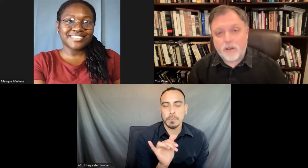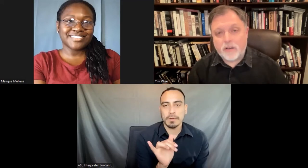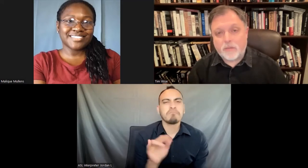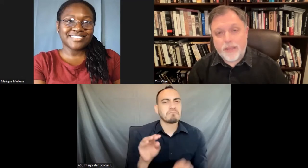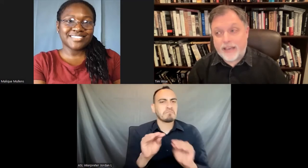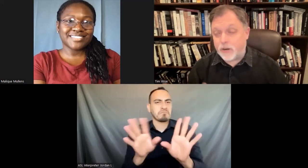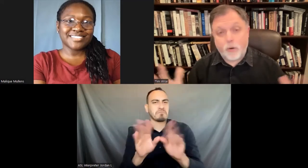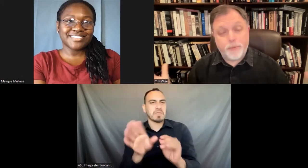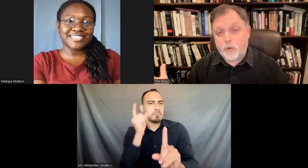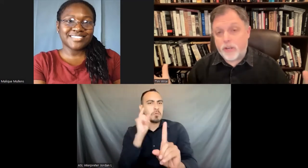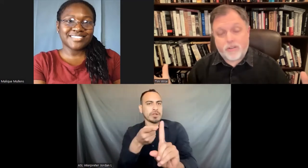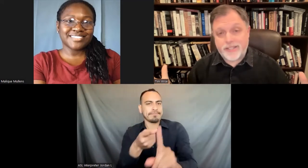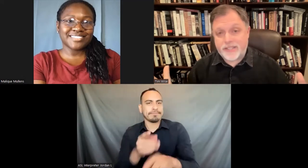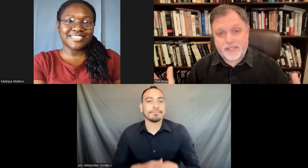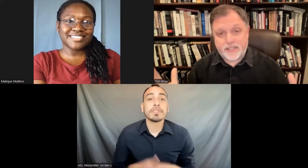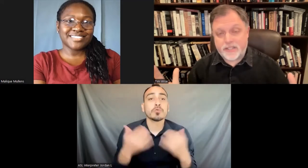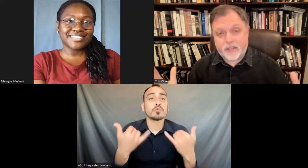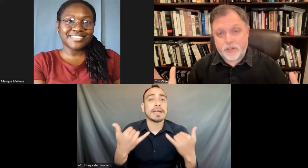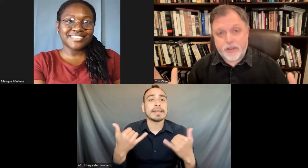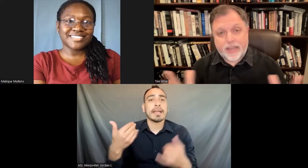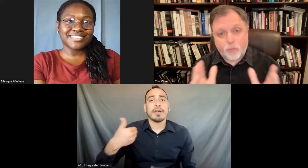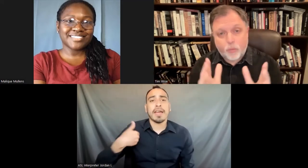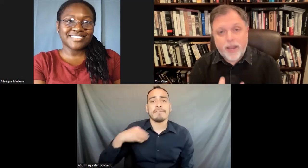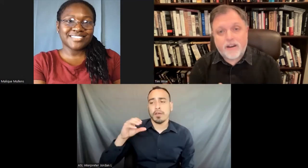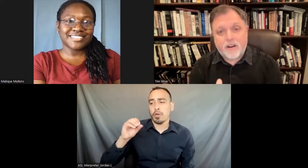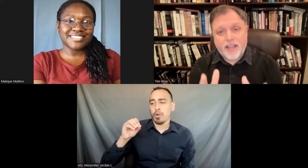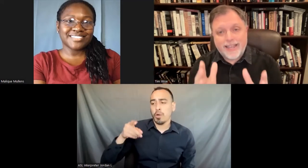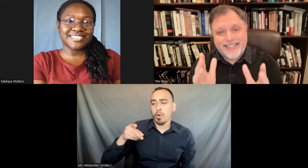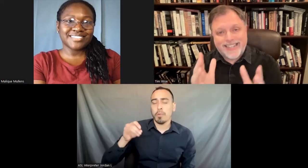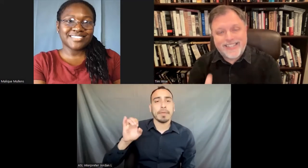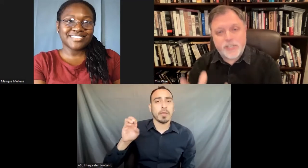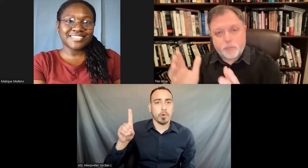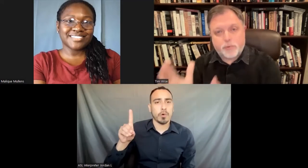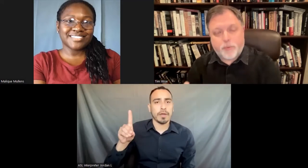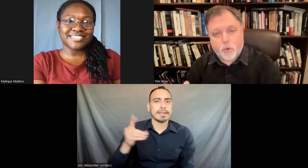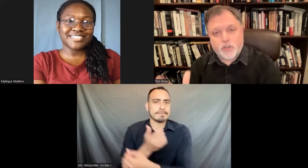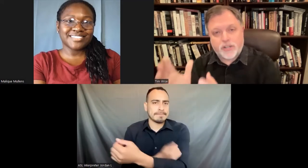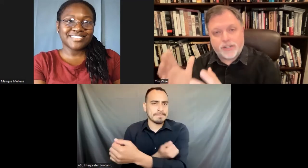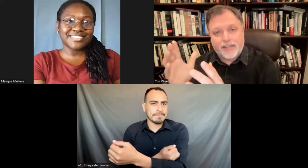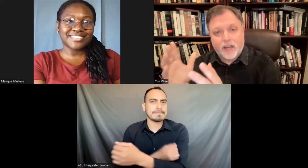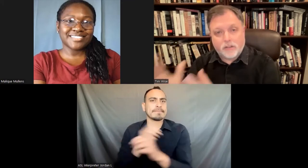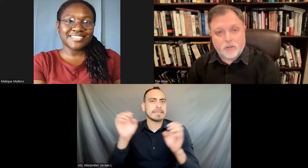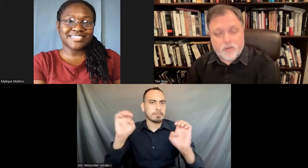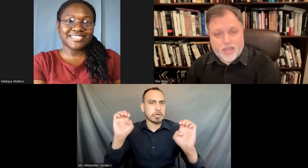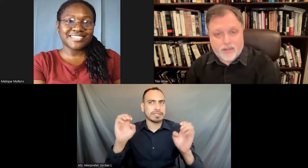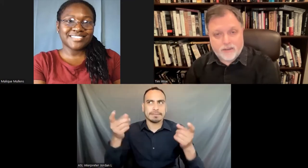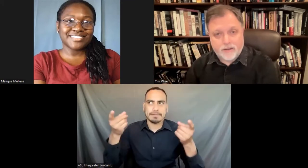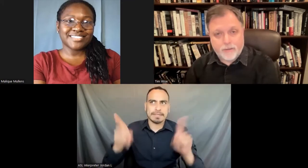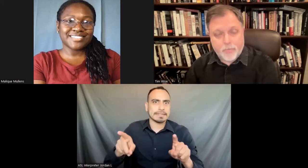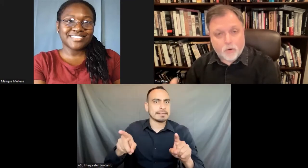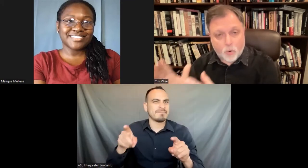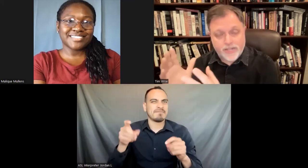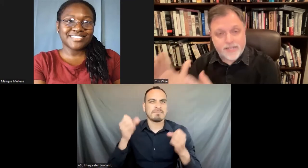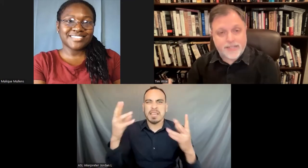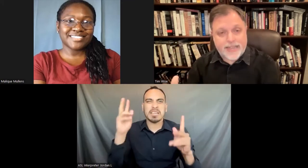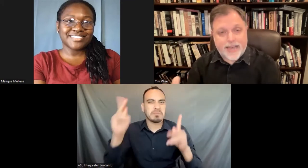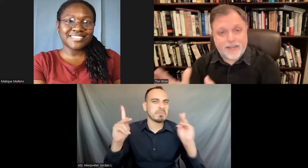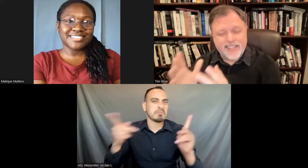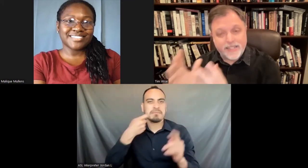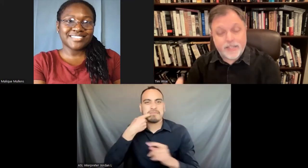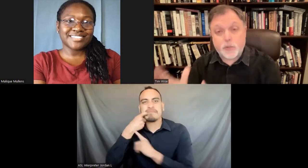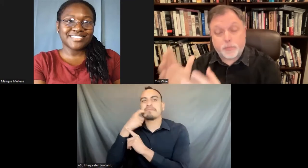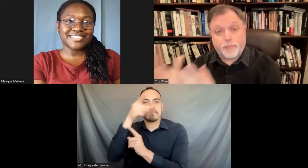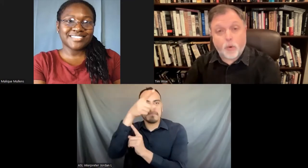now, we have an opioid crisis in this country, and where is it disproportionately located? According to the